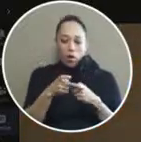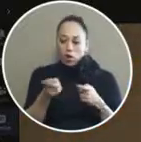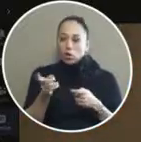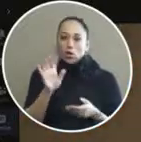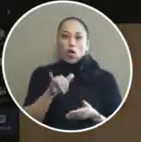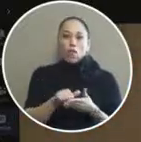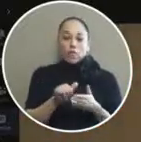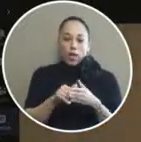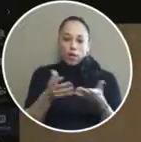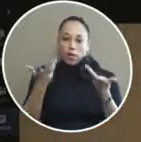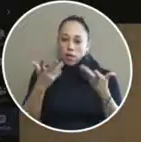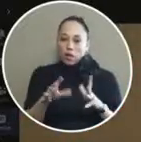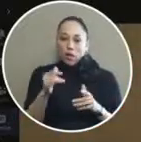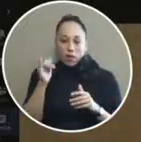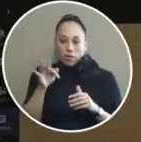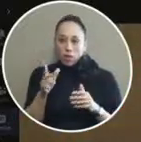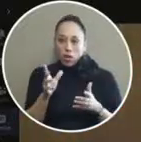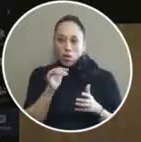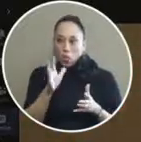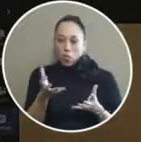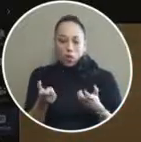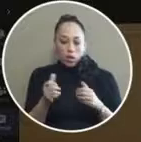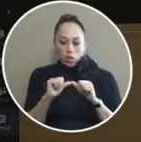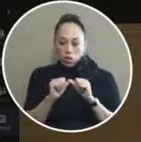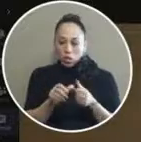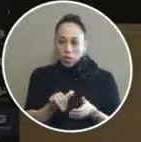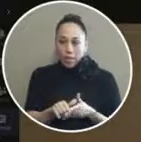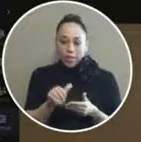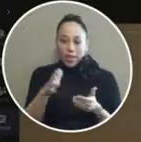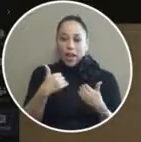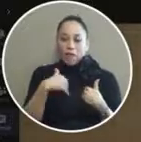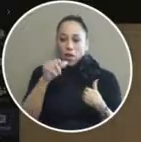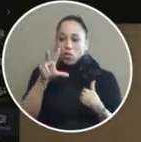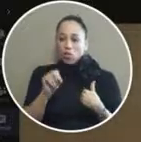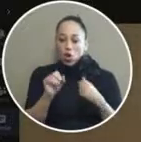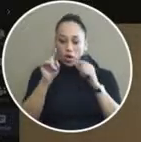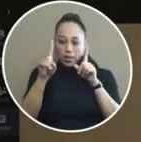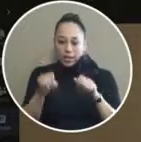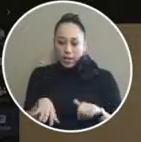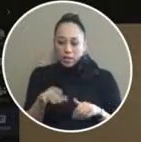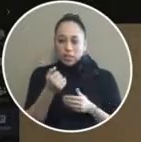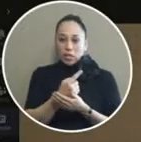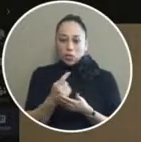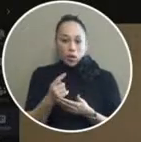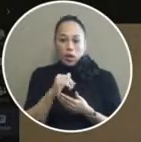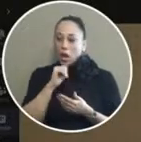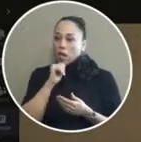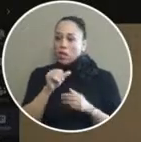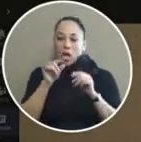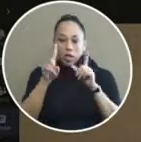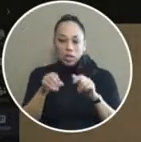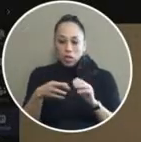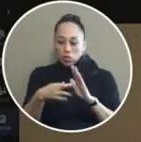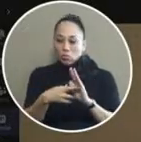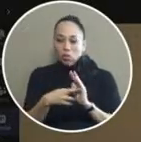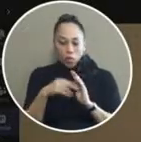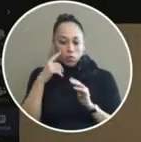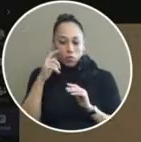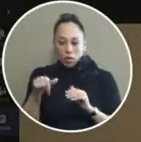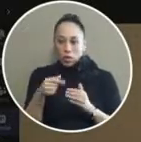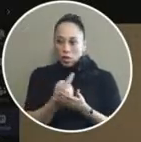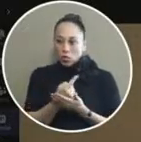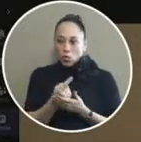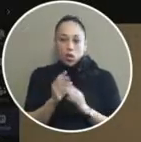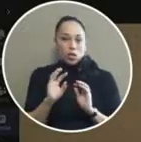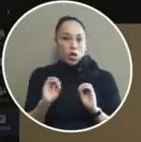make a determination that they don't want to continue with that. They had 30 tests in an entire week, and no test requests at all for this week at